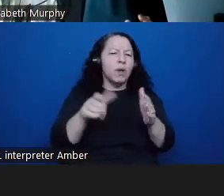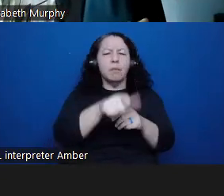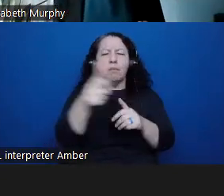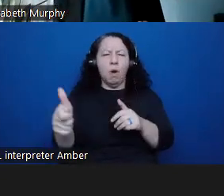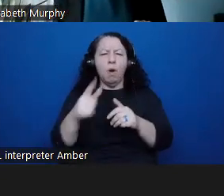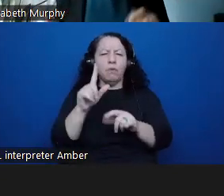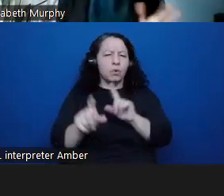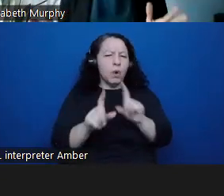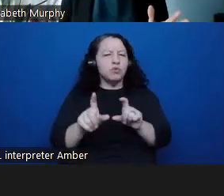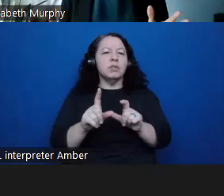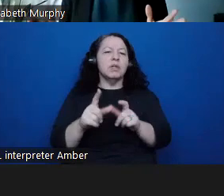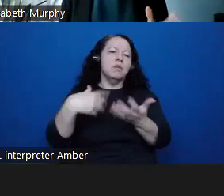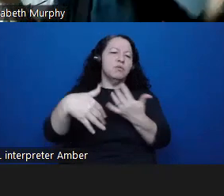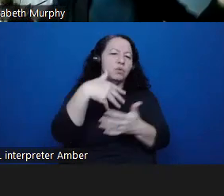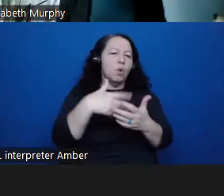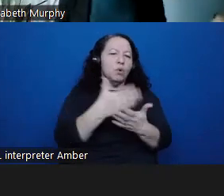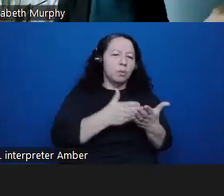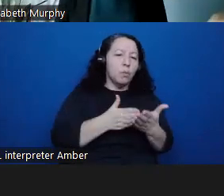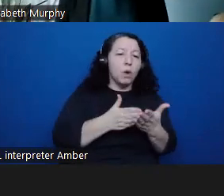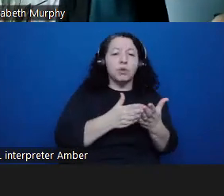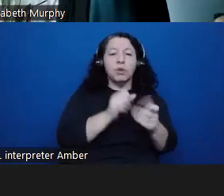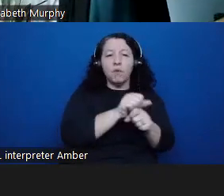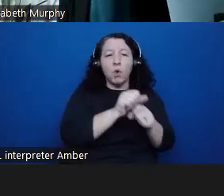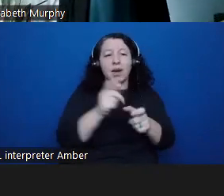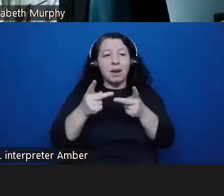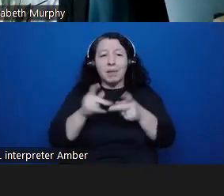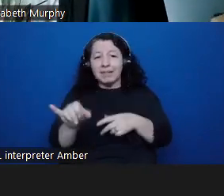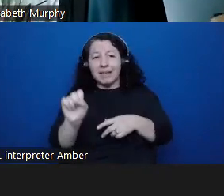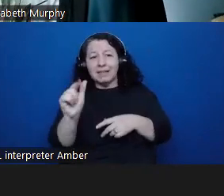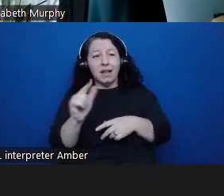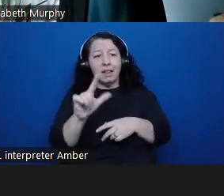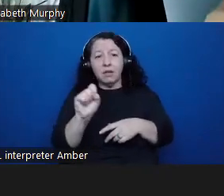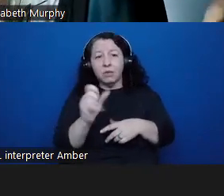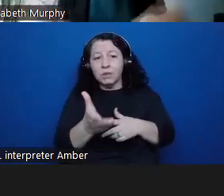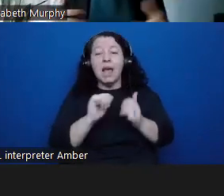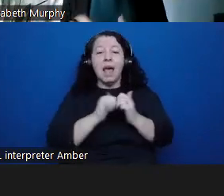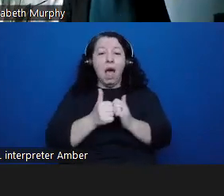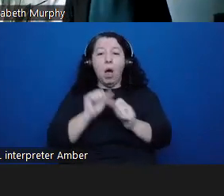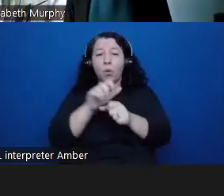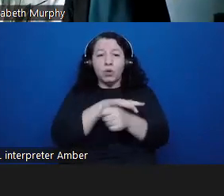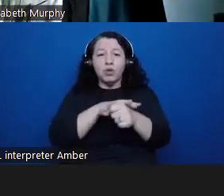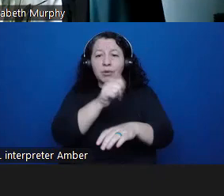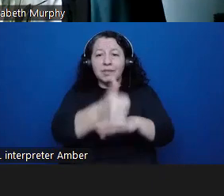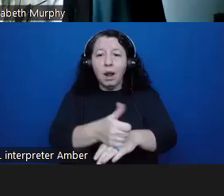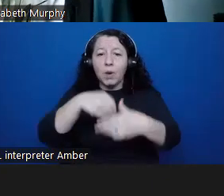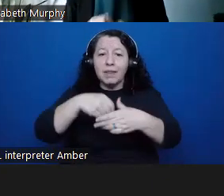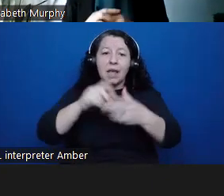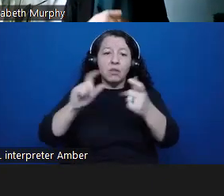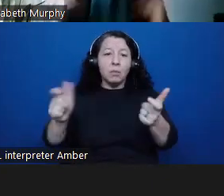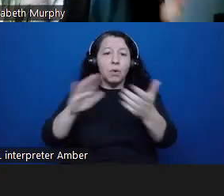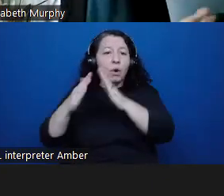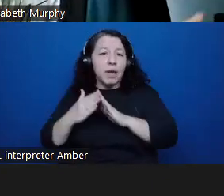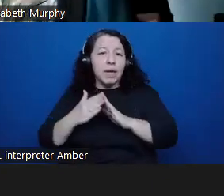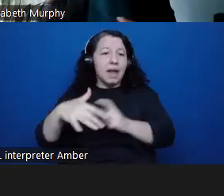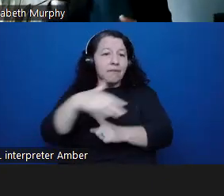like Sagalasus. Questions like, how are workshops placed within the urban environment? And how did potters engage with